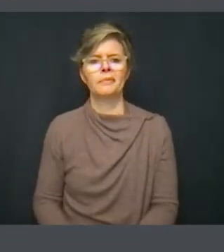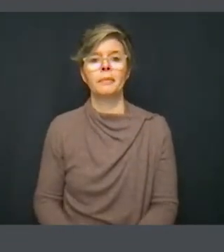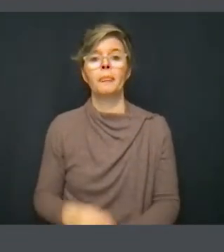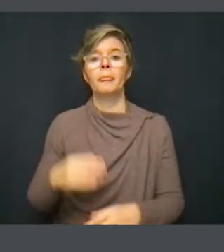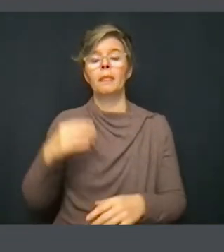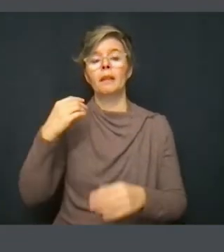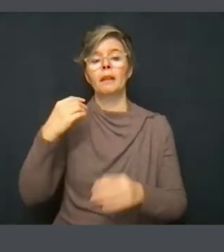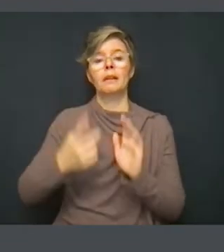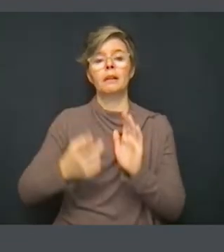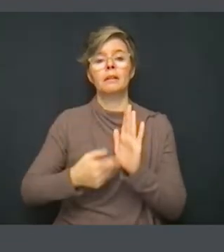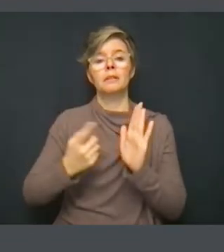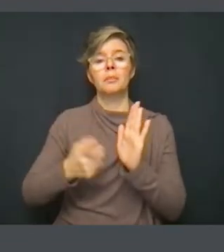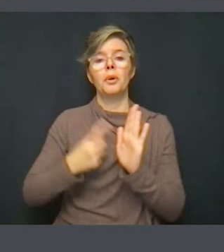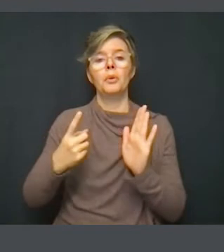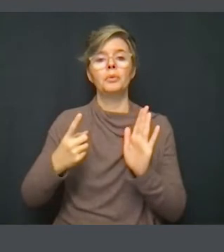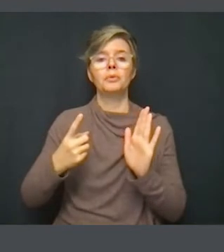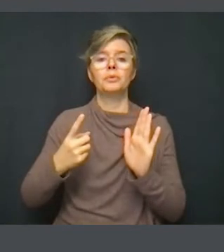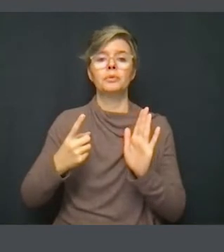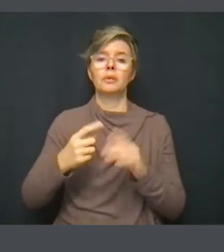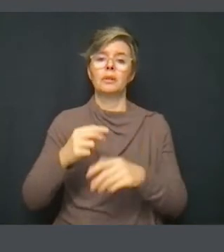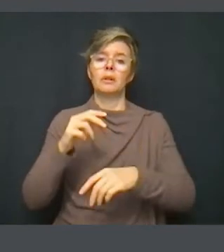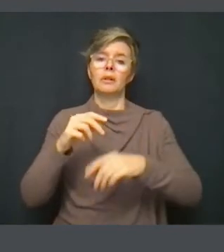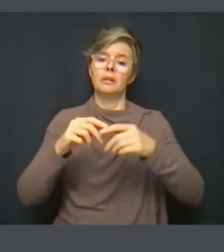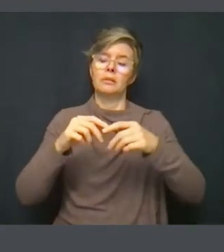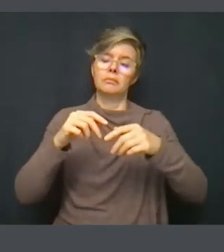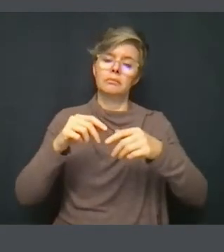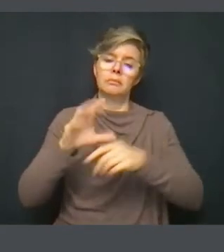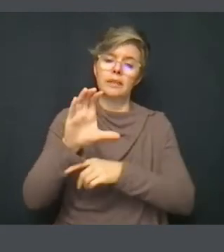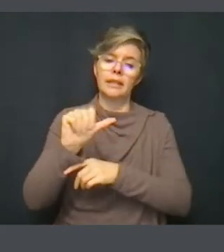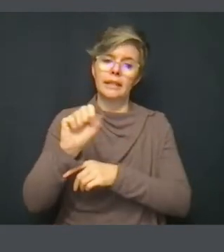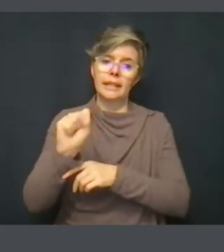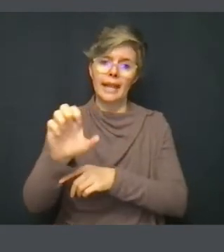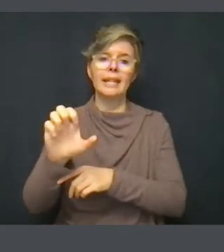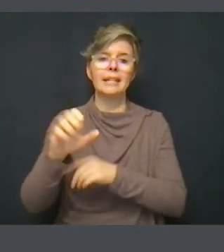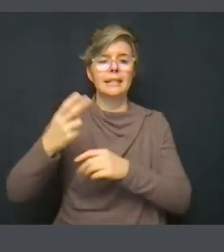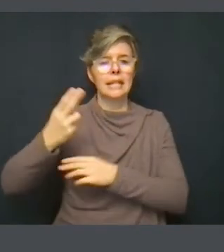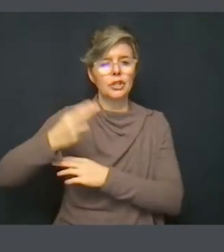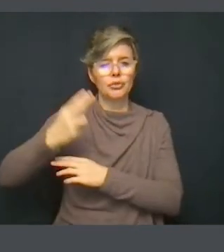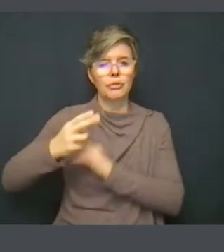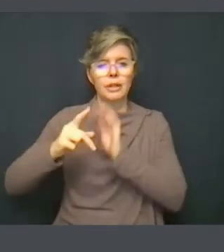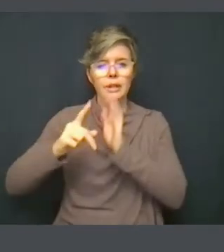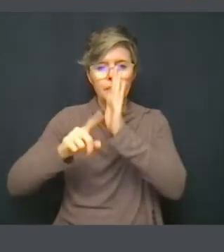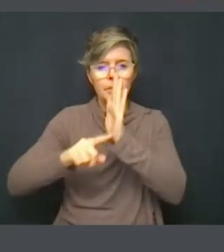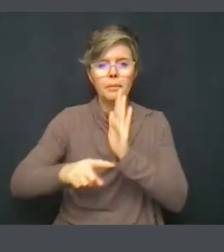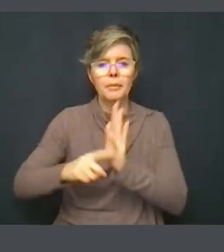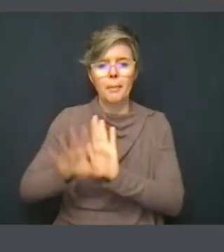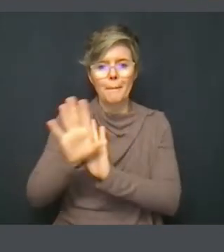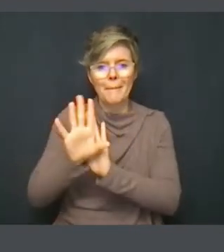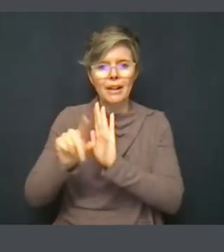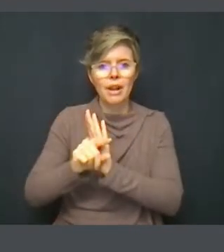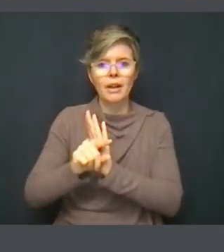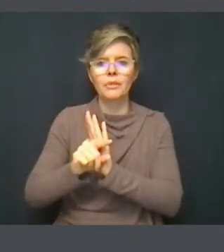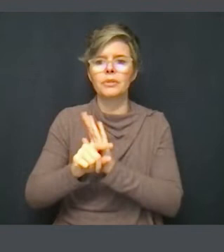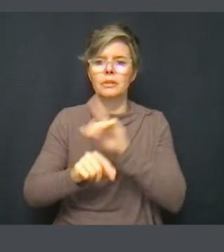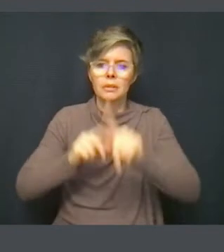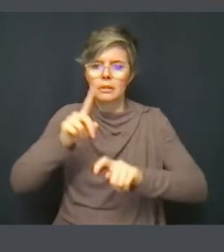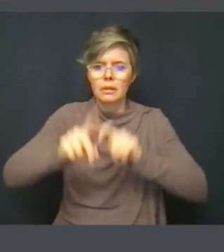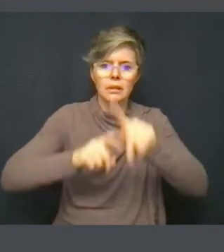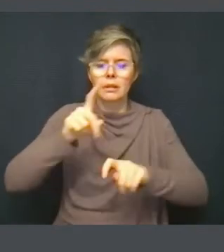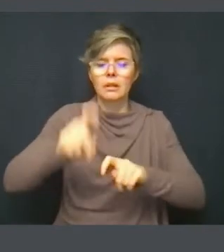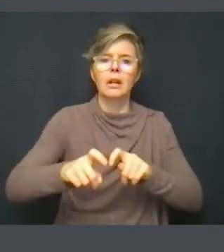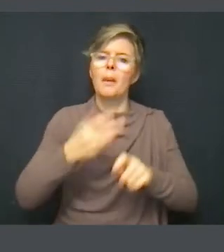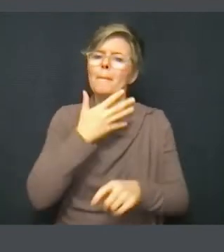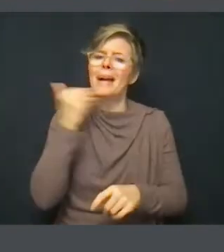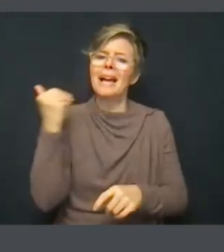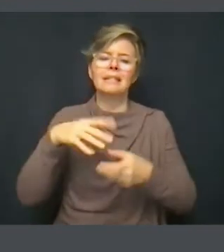like a language use questionnaire, case history, I just think it's so important. Whenever possible, do it in person,